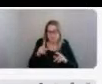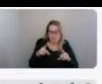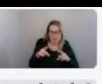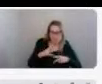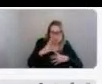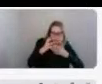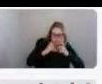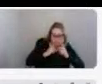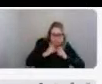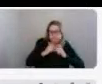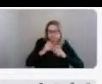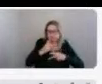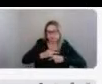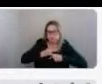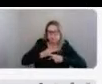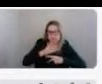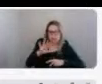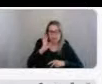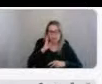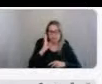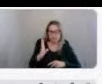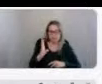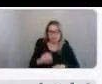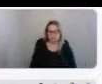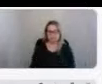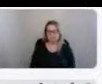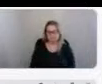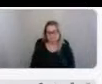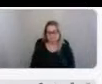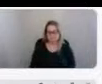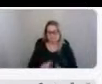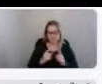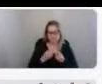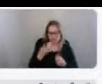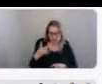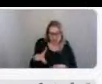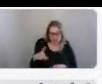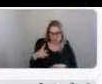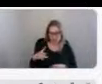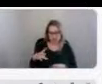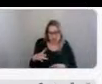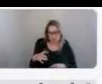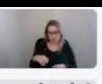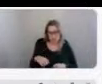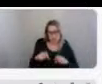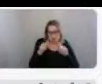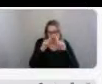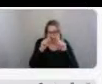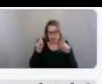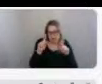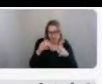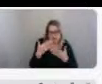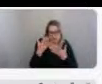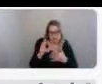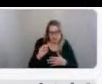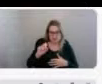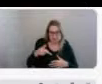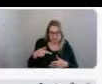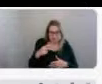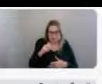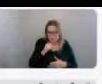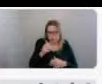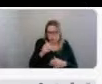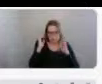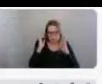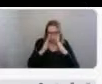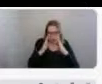about and their futures district 17 is outlined in the current proposed map is very troublesome and